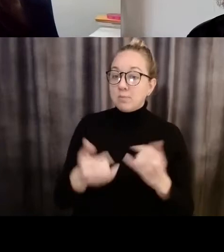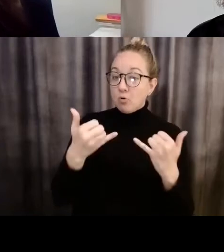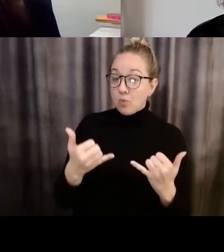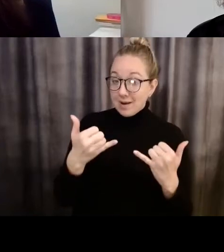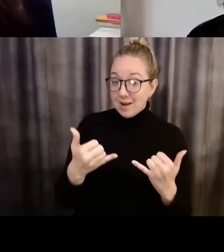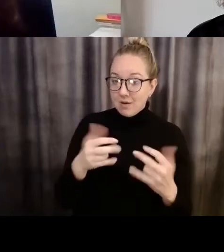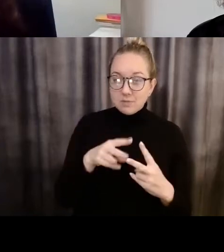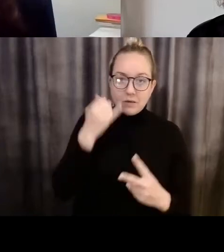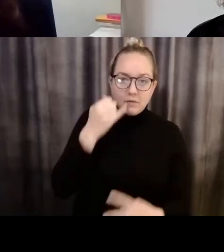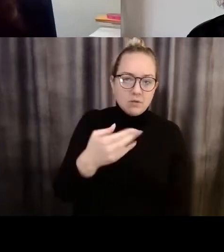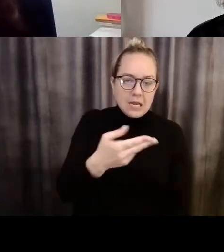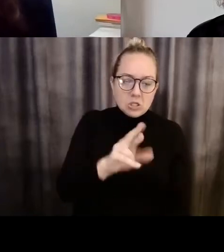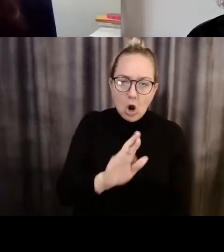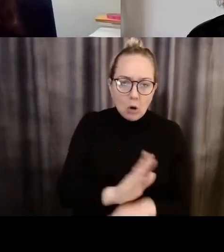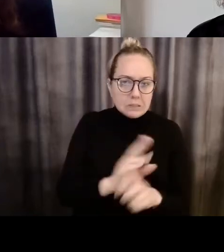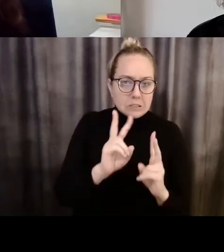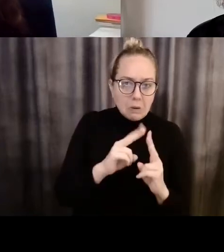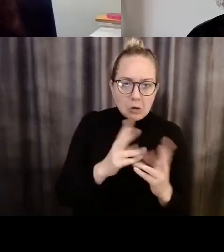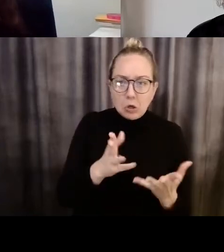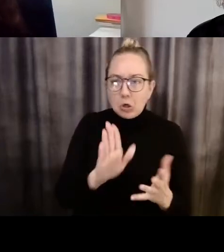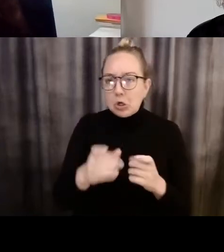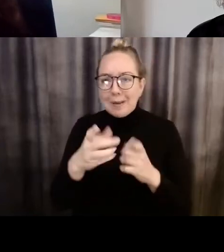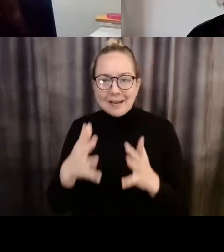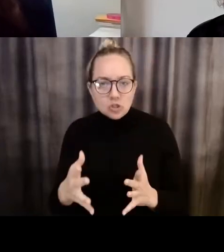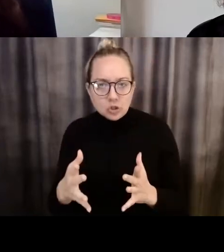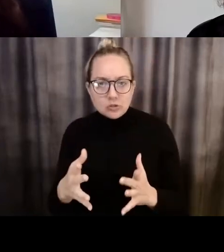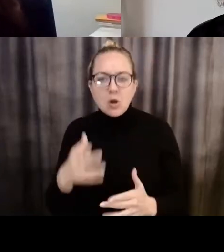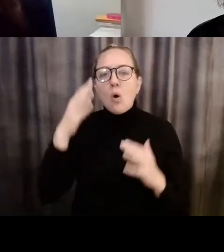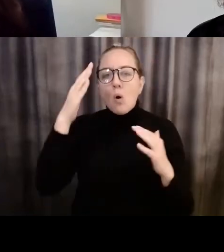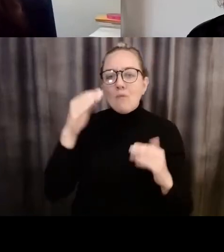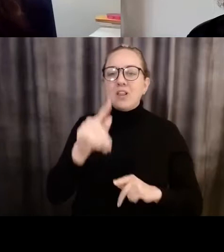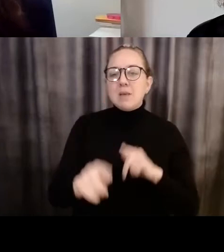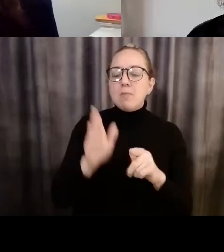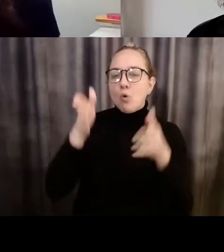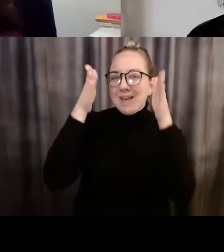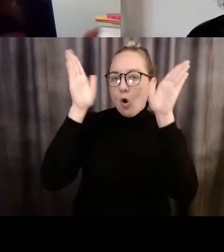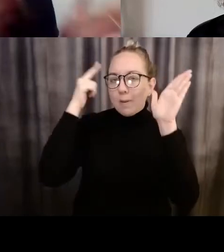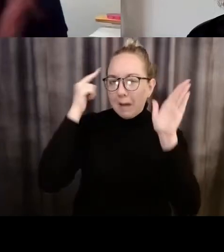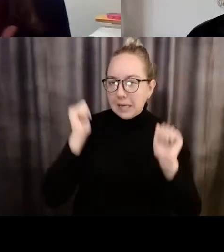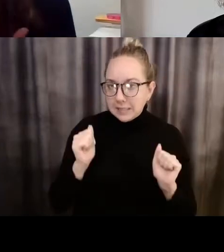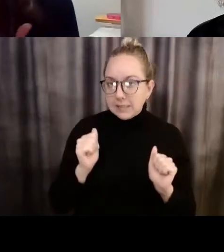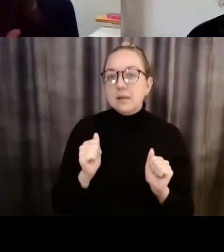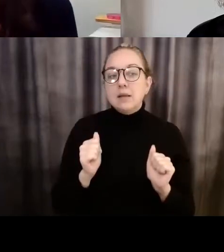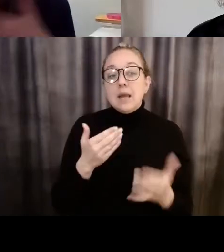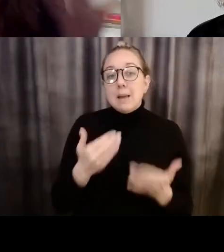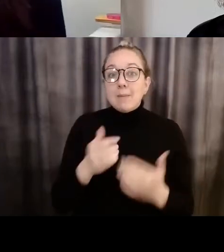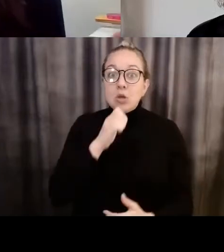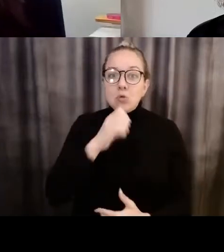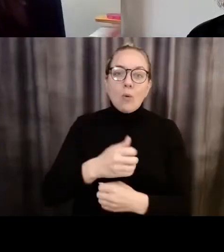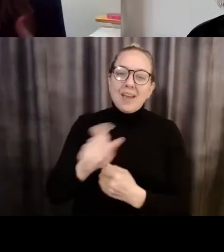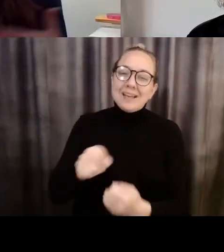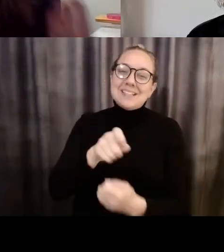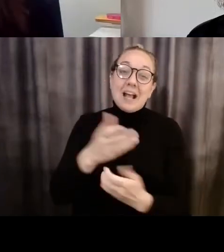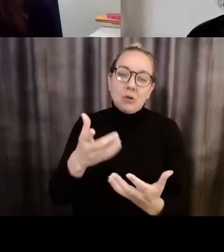you're an HR business partner, your managers will hopefully be open to that. And even though you may not get exactly what you're looking